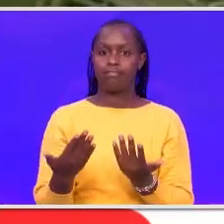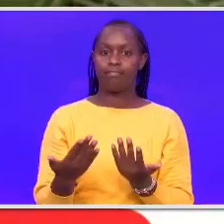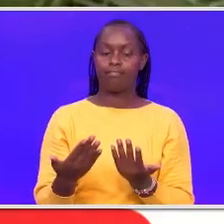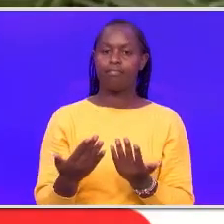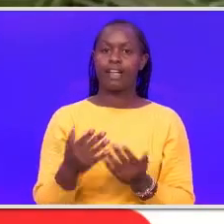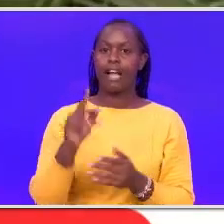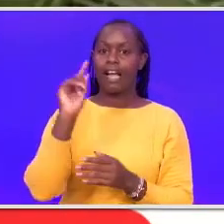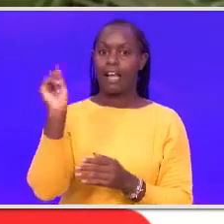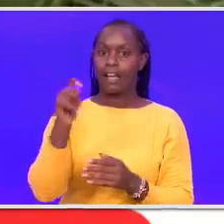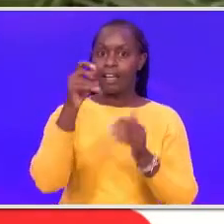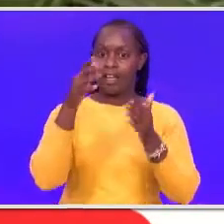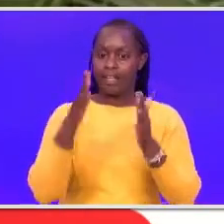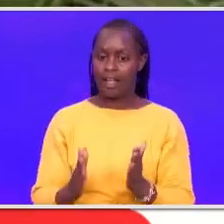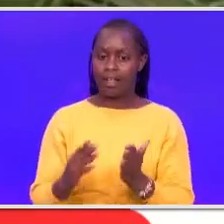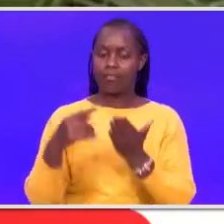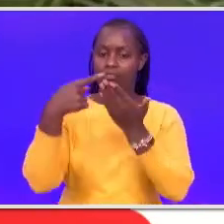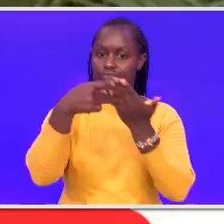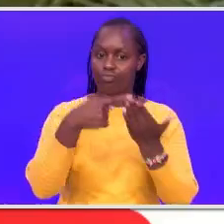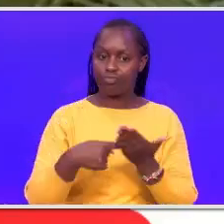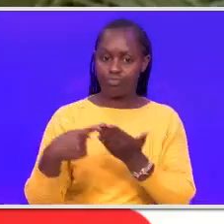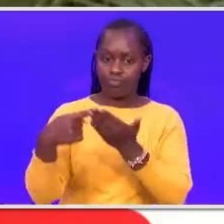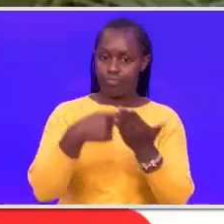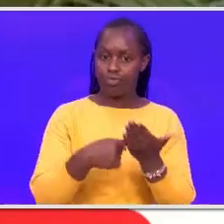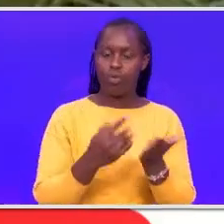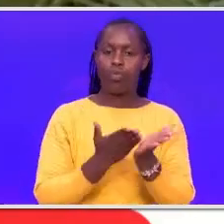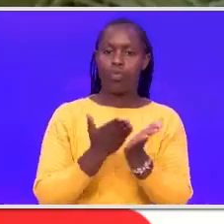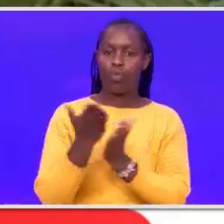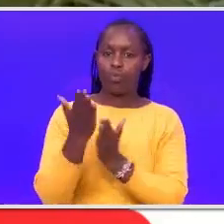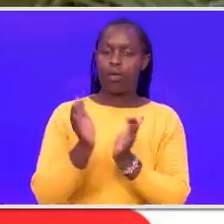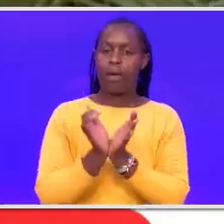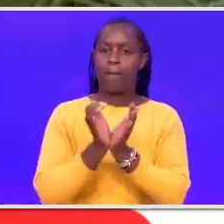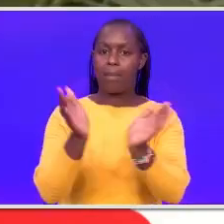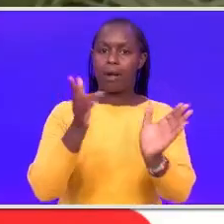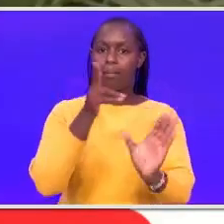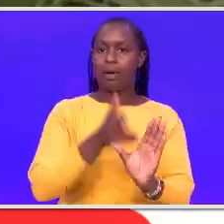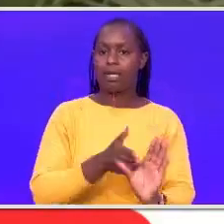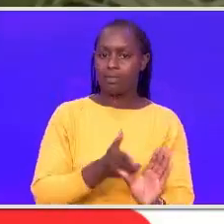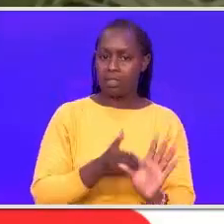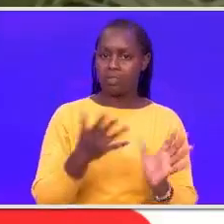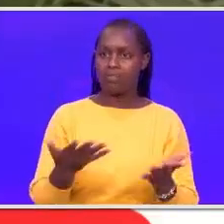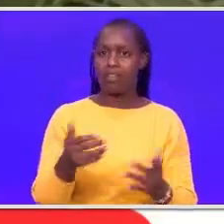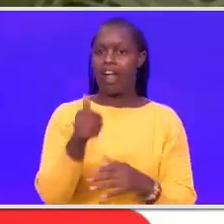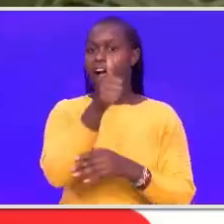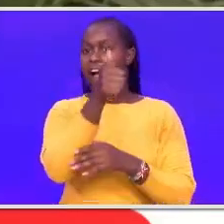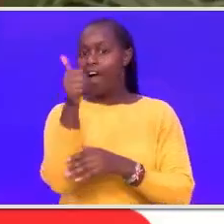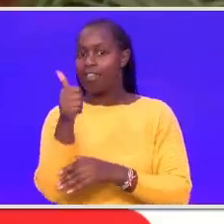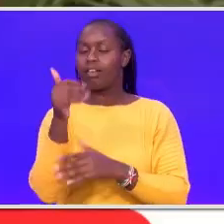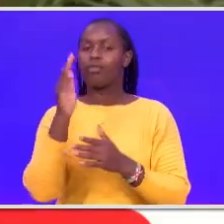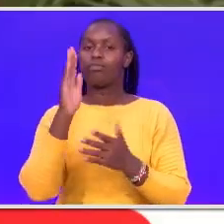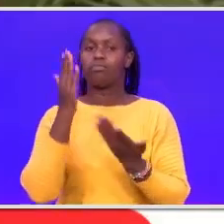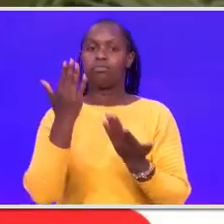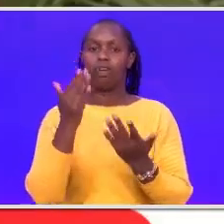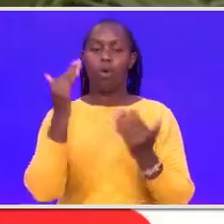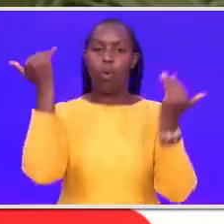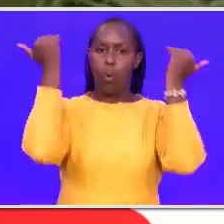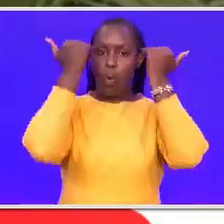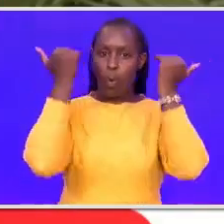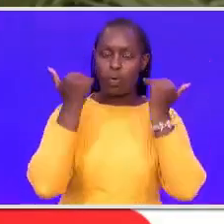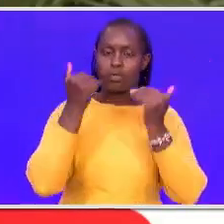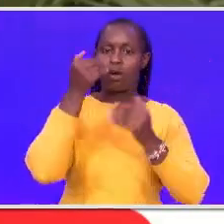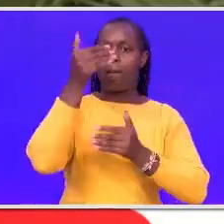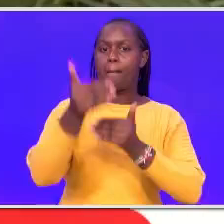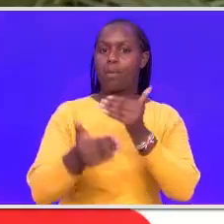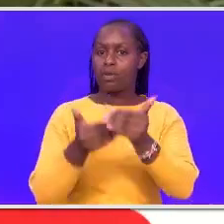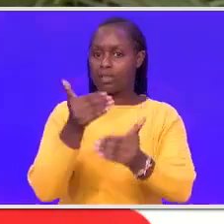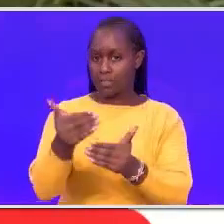People of Kenya will speak to it through public participation. Others will go and subject it to court processes.